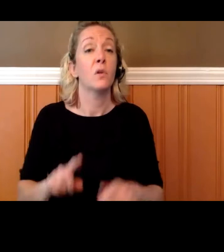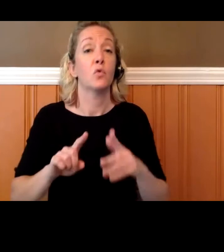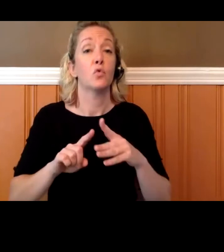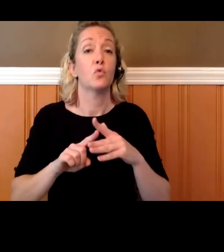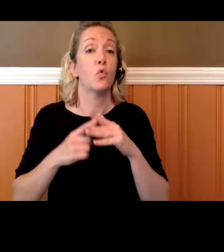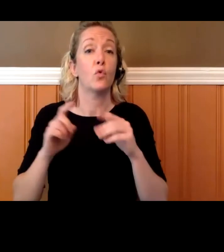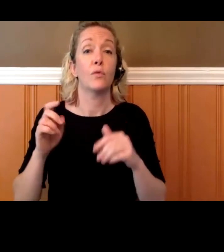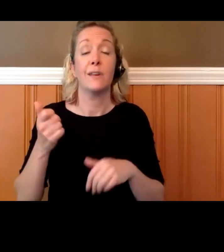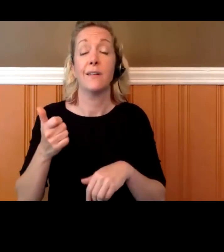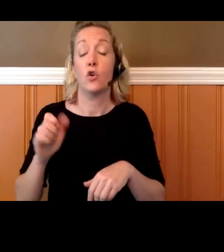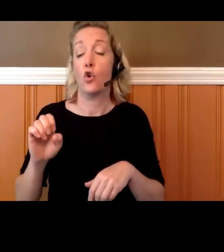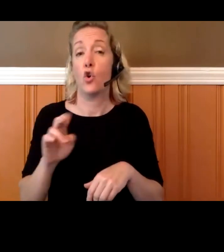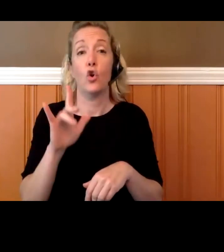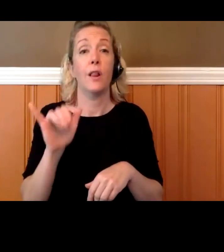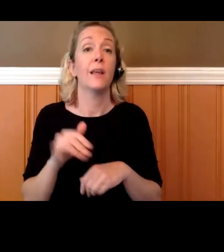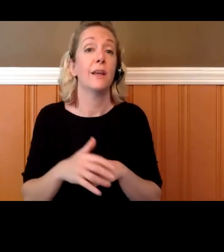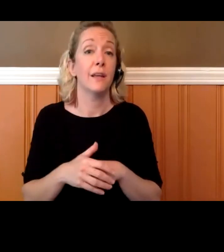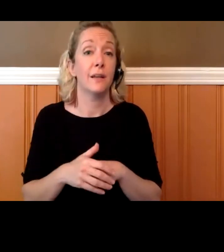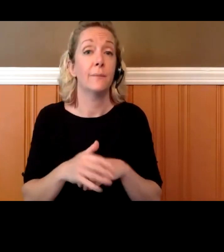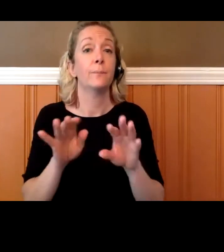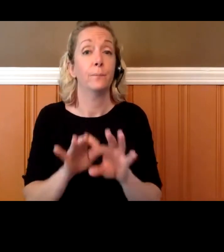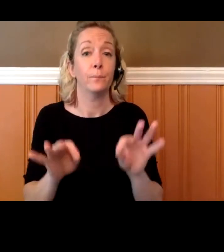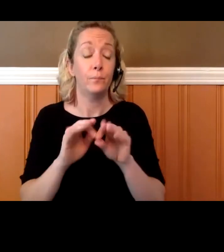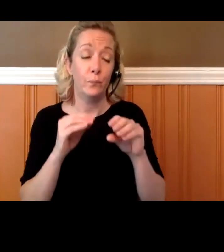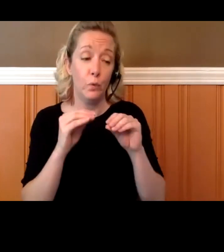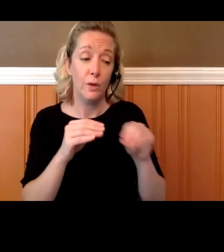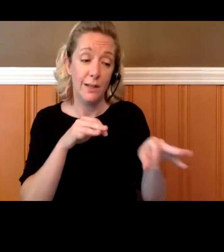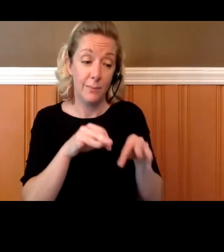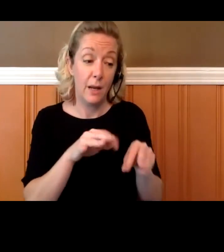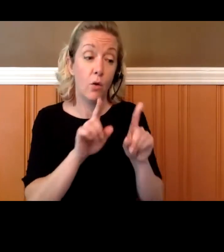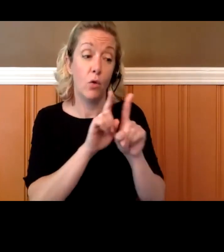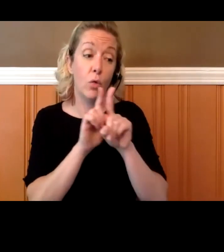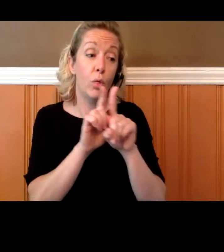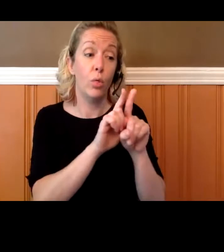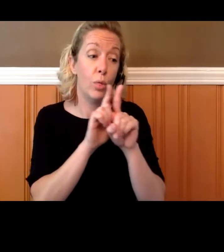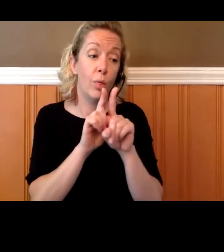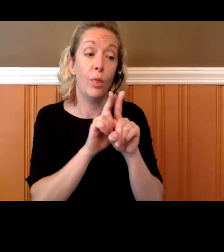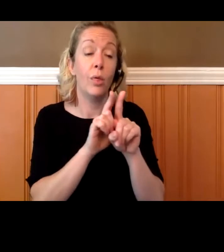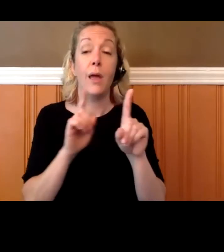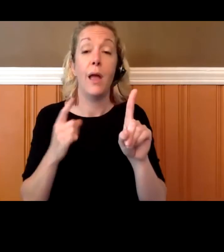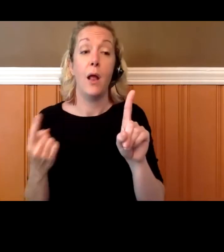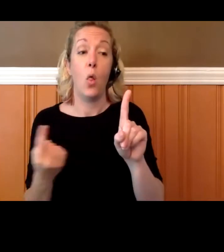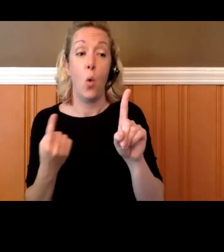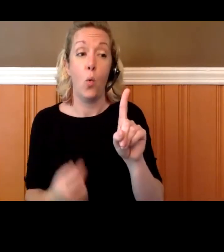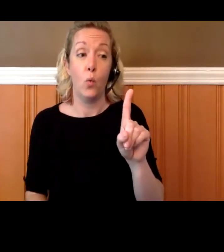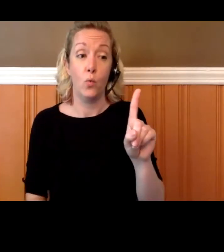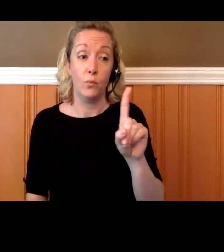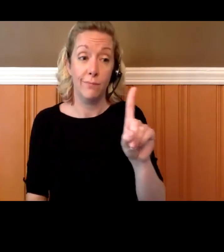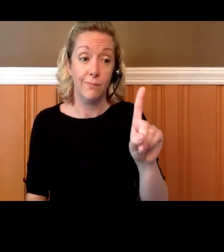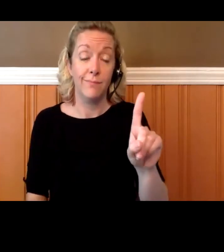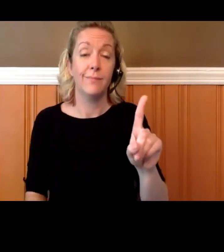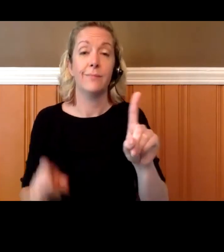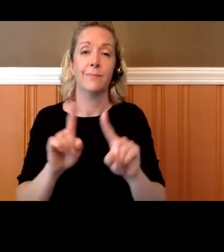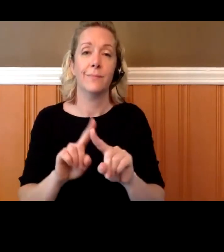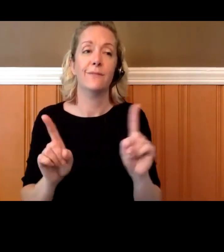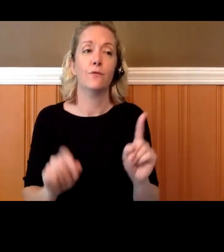that traveling with you in the community is different than traveling alone, and the kind of skills that they would need, and